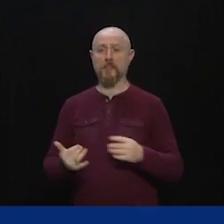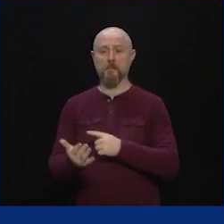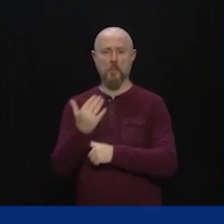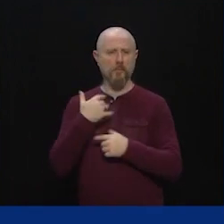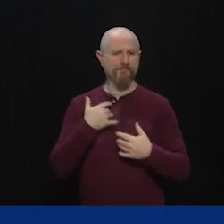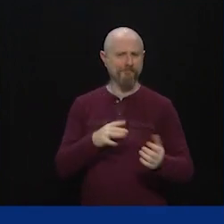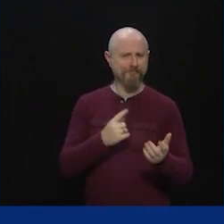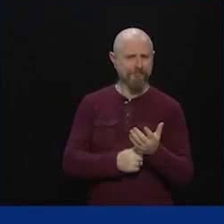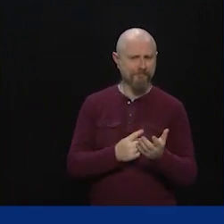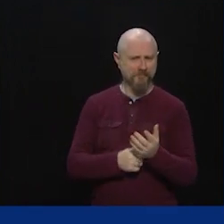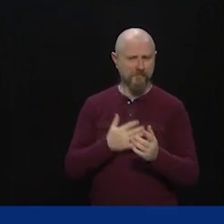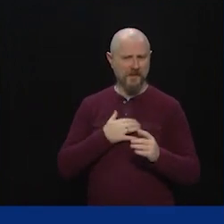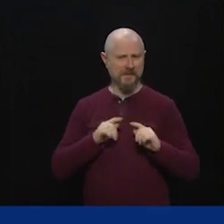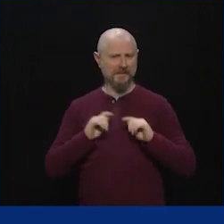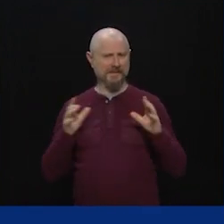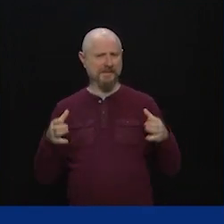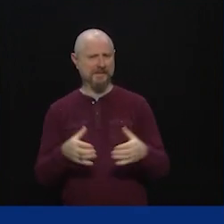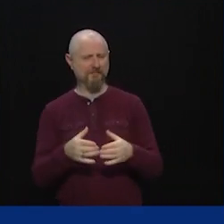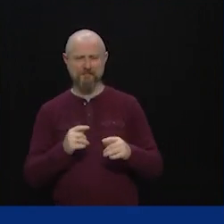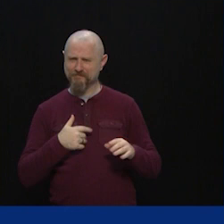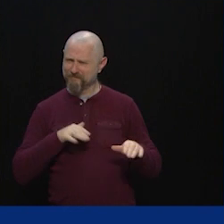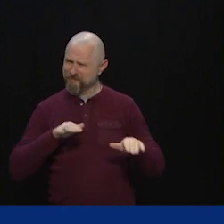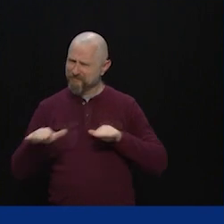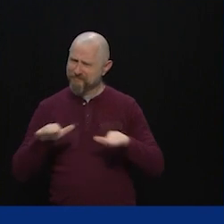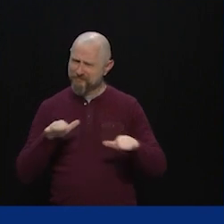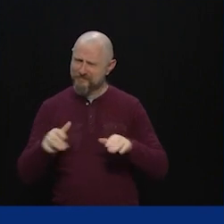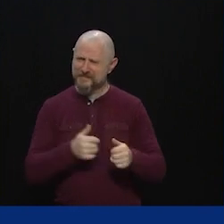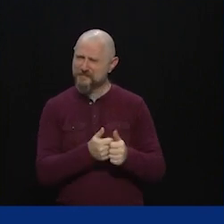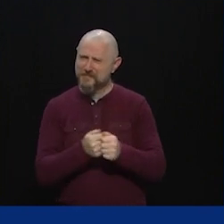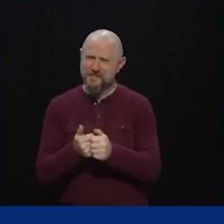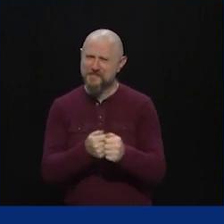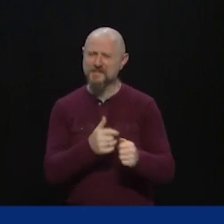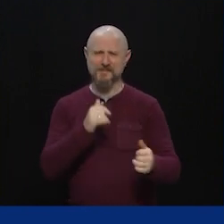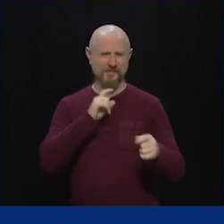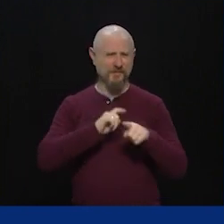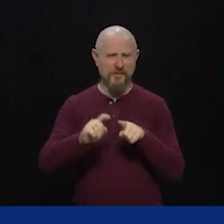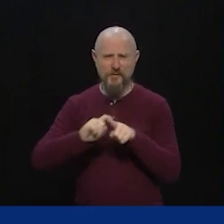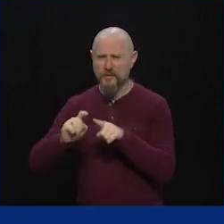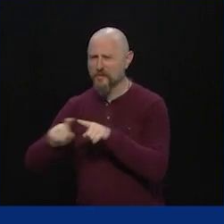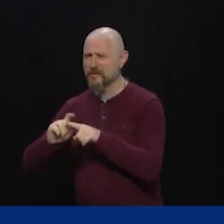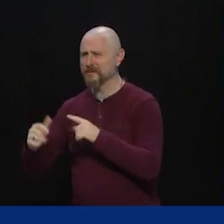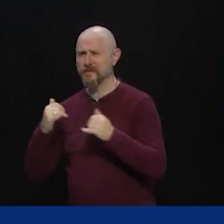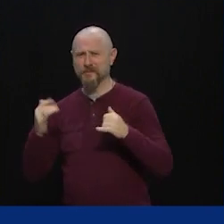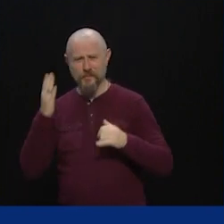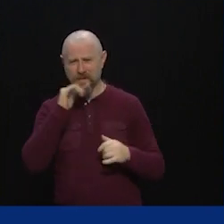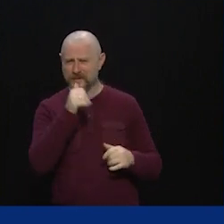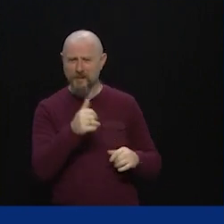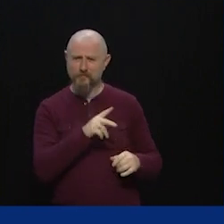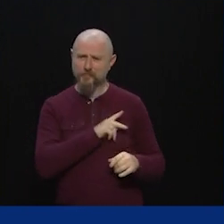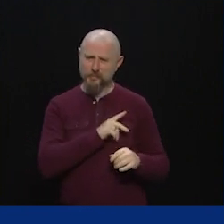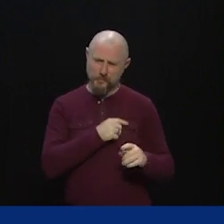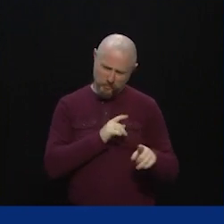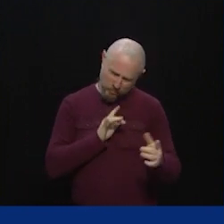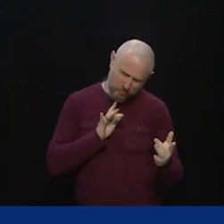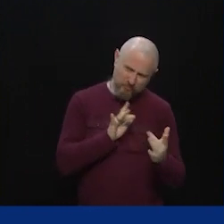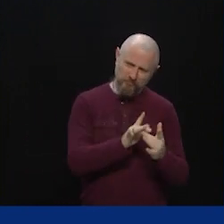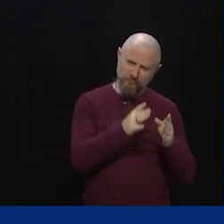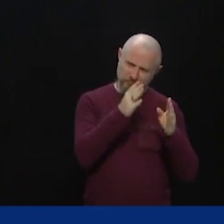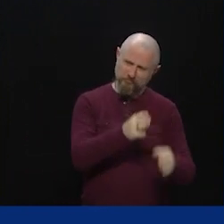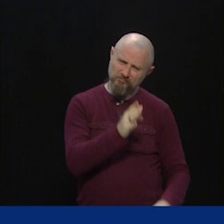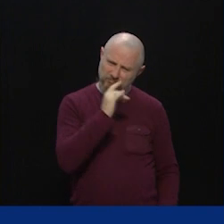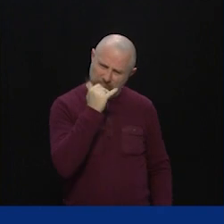robocalls and text messages saying, why aren't you getting your second? Say, let's start personally call these people. What's the problem? Get that second